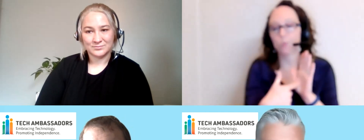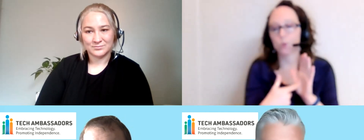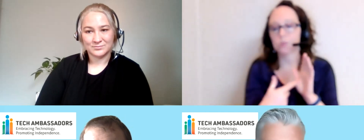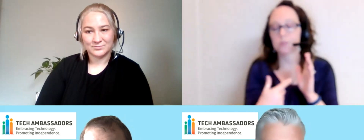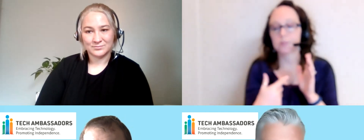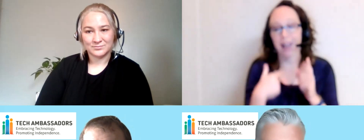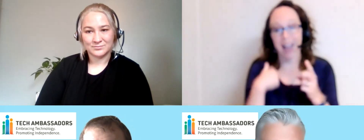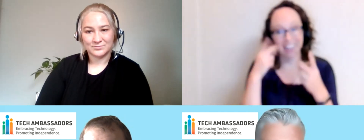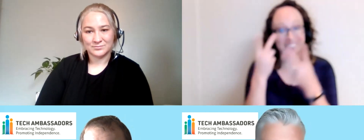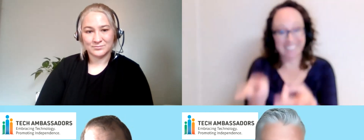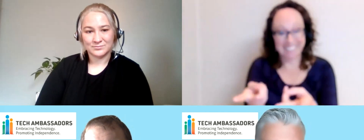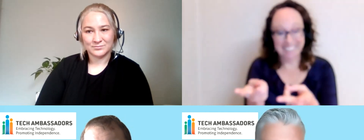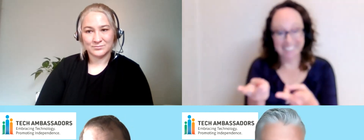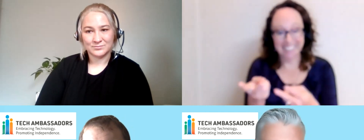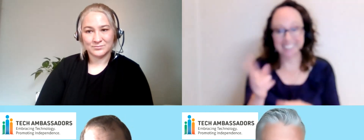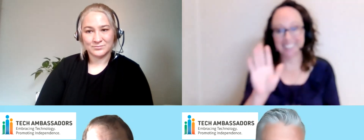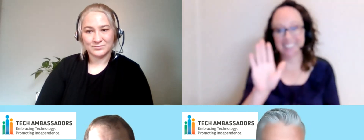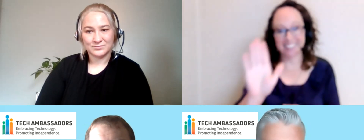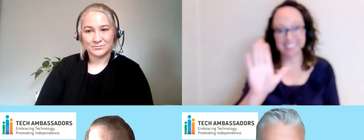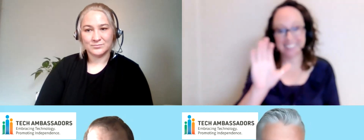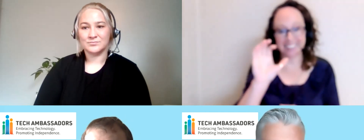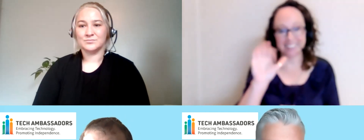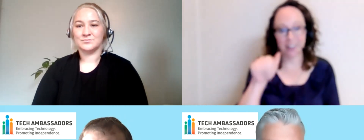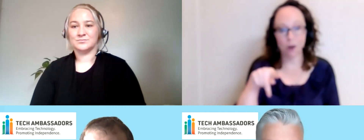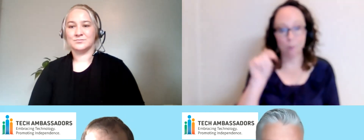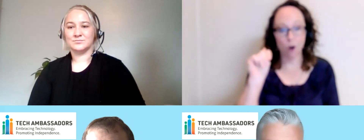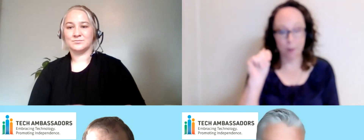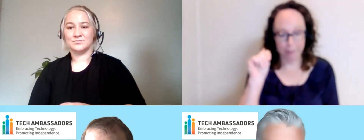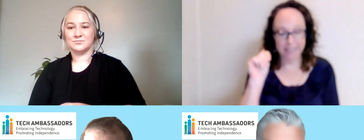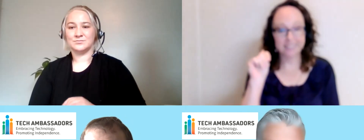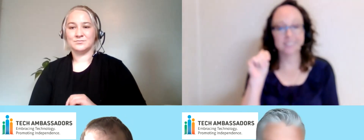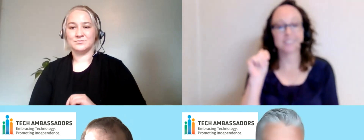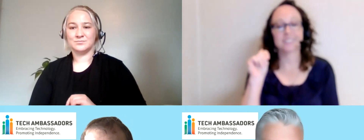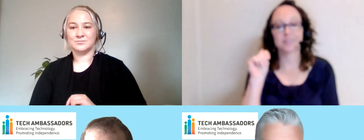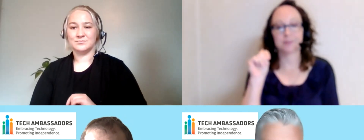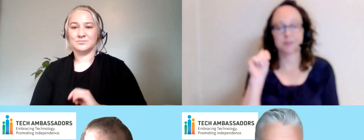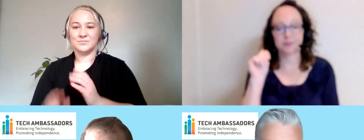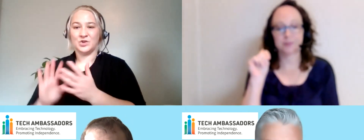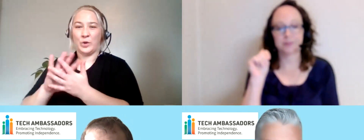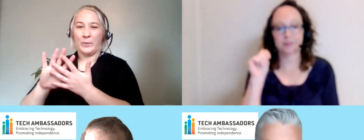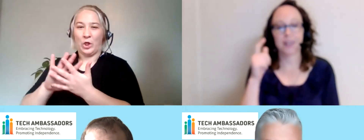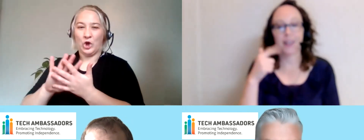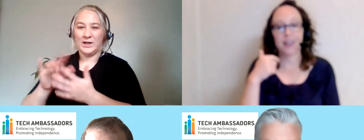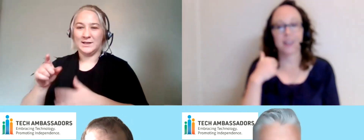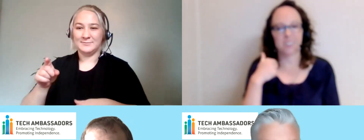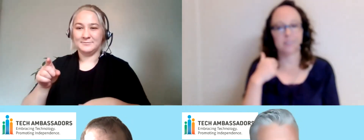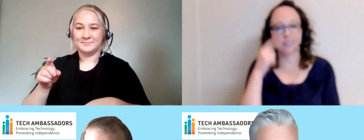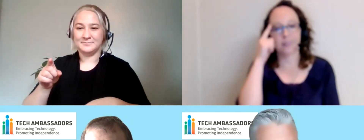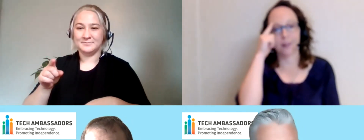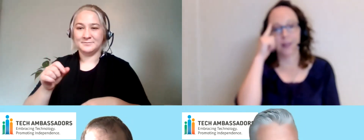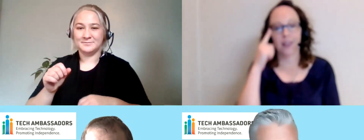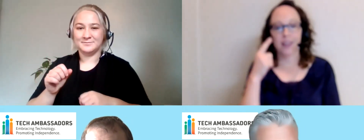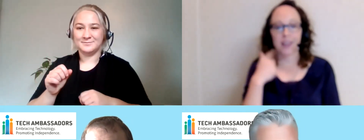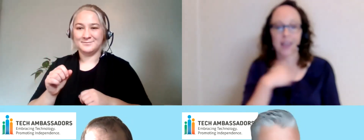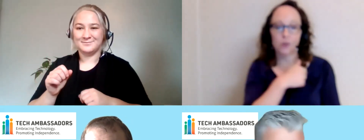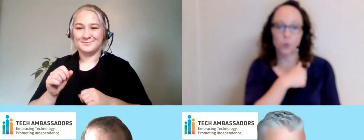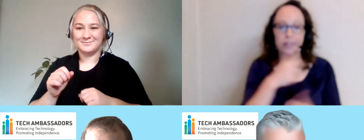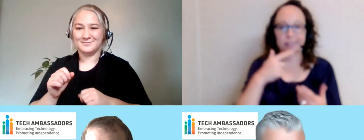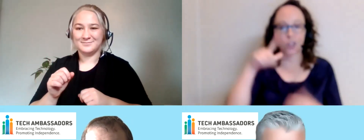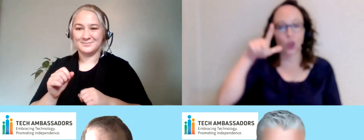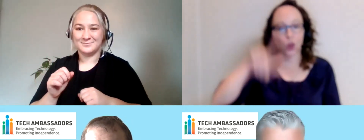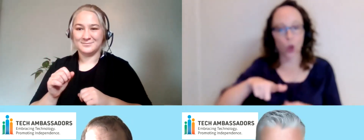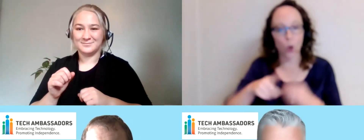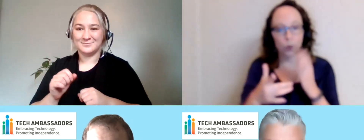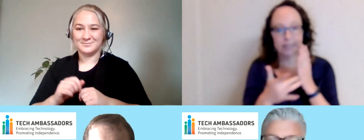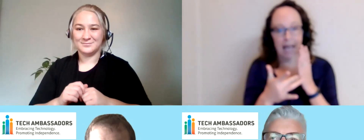visit Tanner in his apartment, and we actually took some photos of some other types of more low tech devices. Go